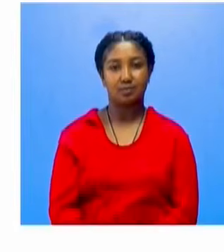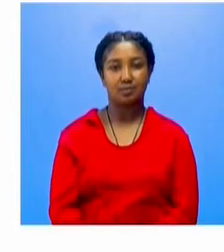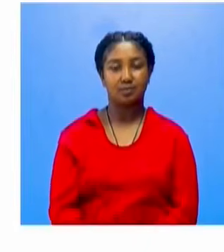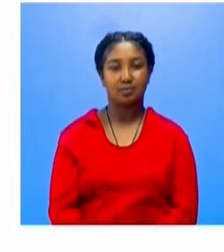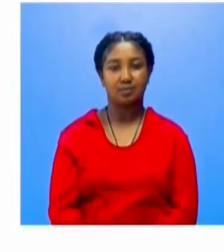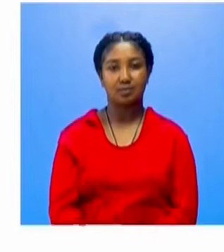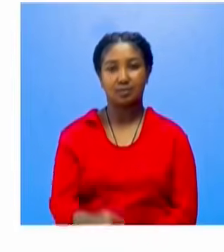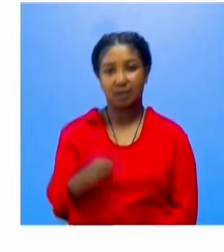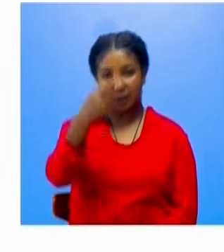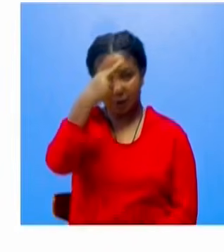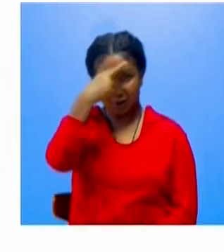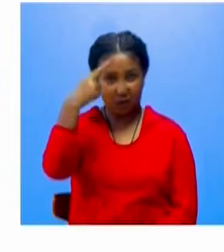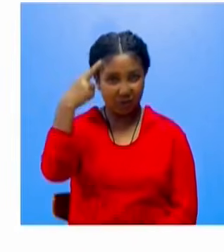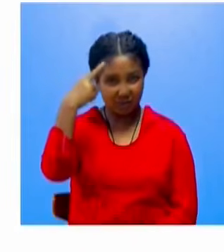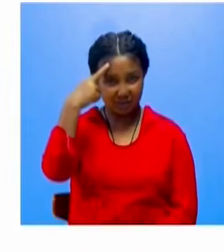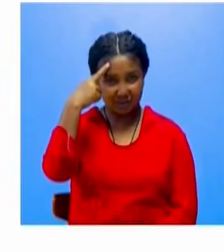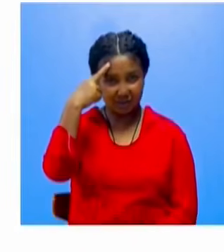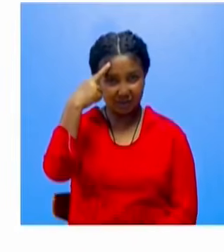Cause